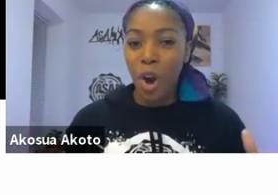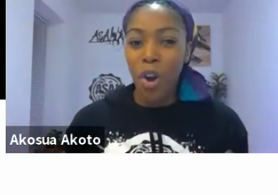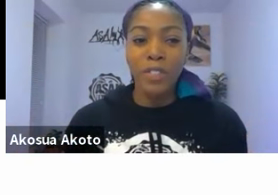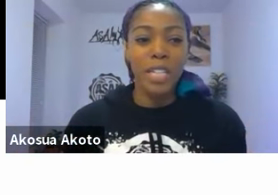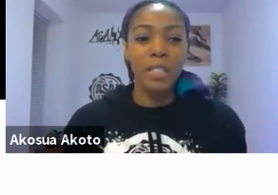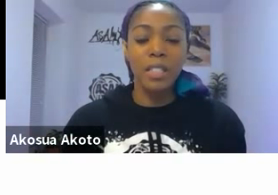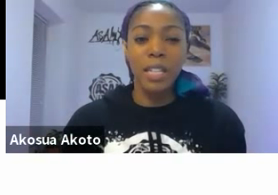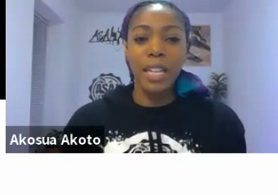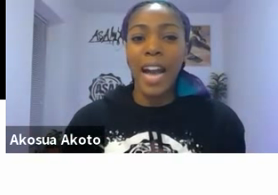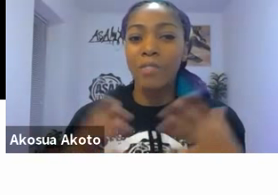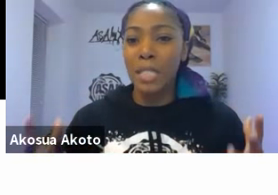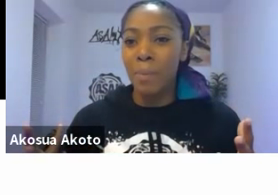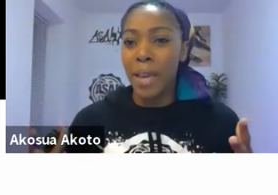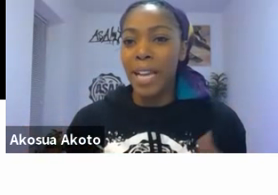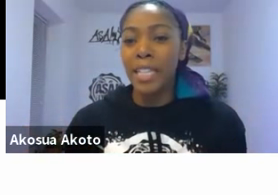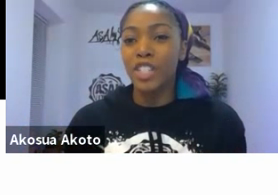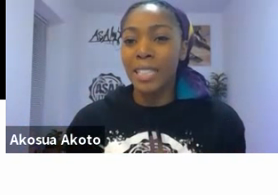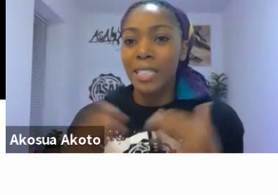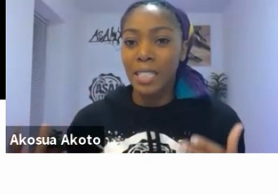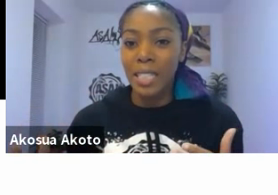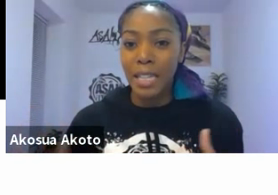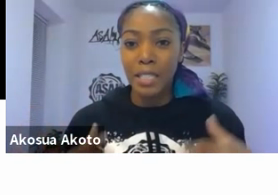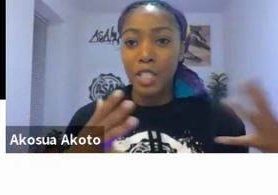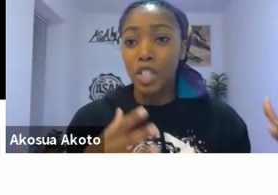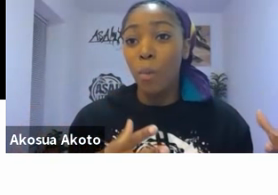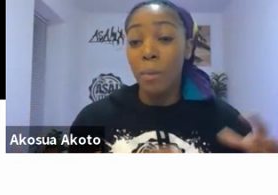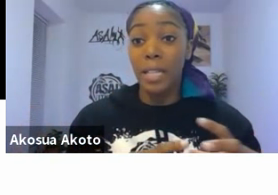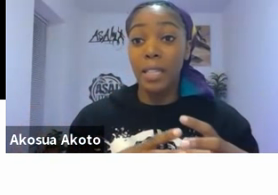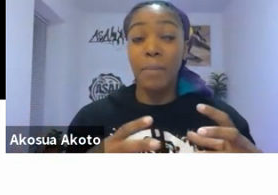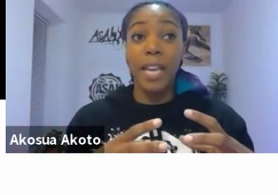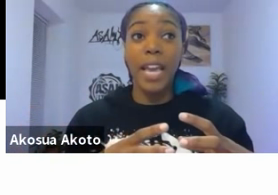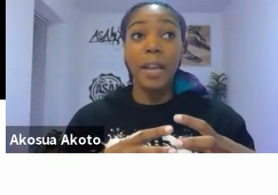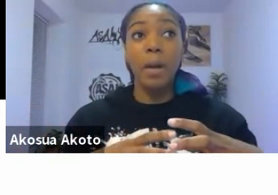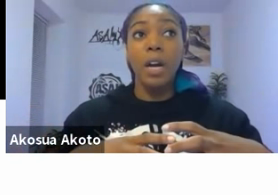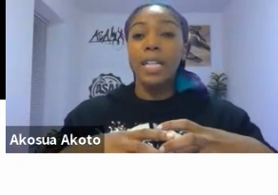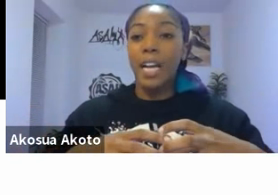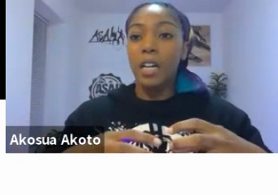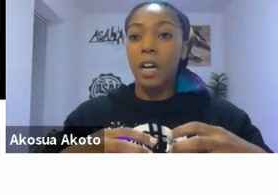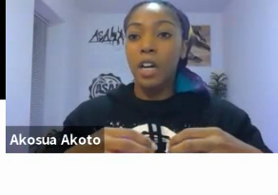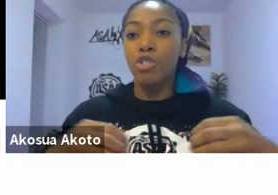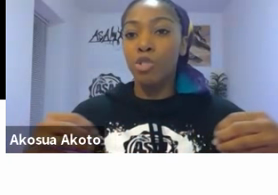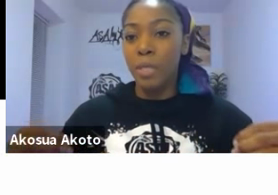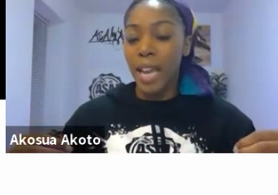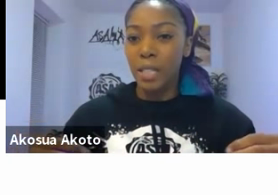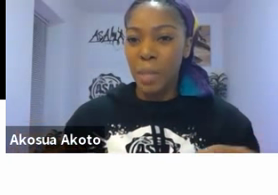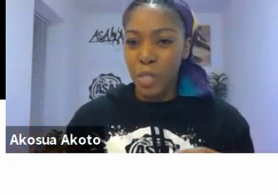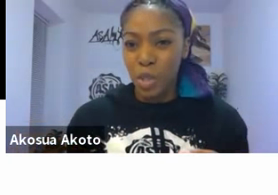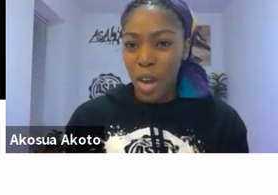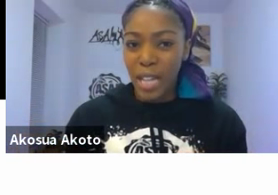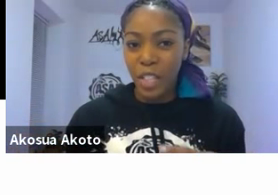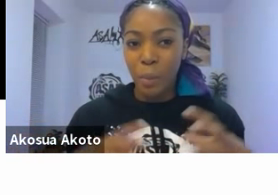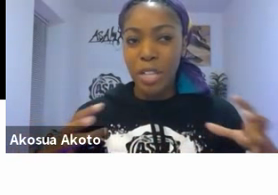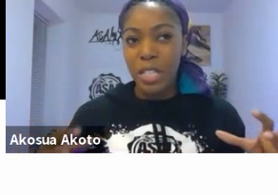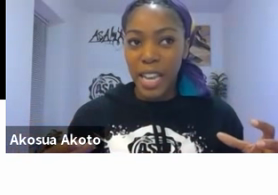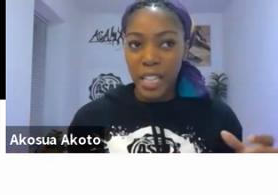of evolved and it got really big and they started teaching the dances to the noblemen. And then it became like a group dance, but it was